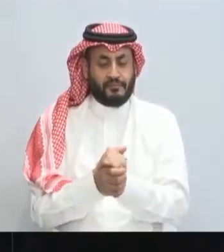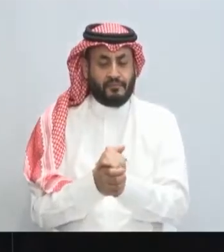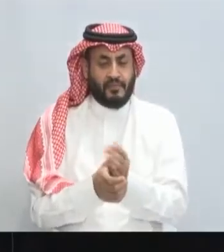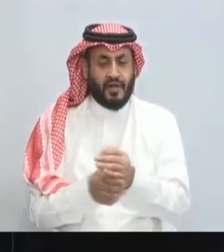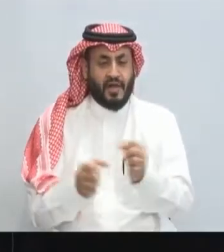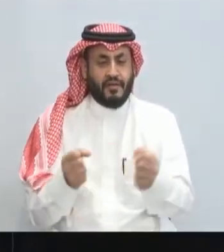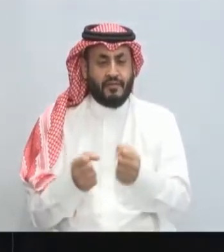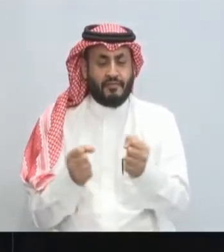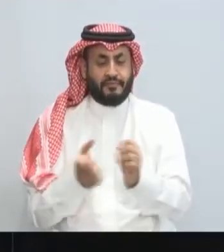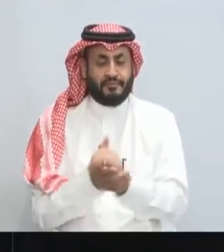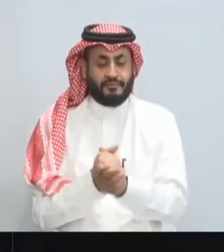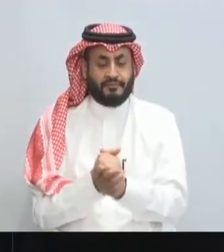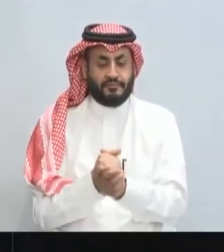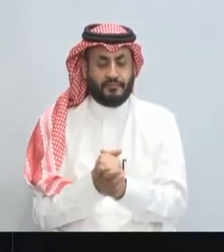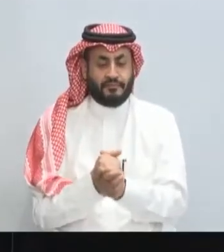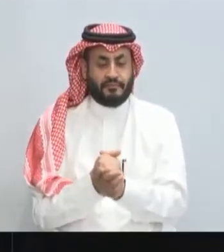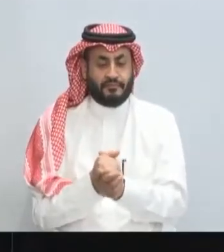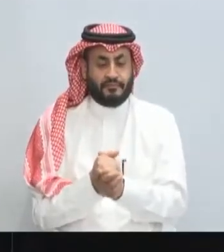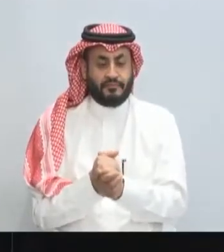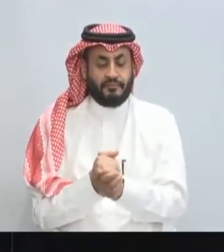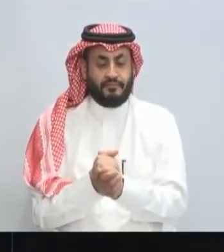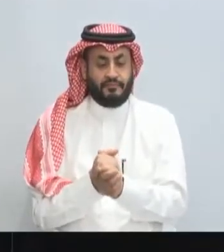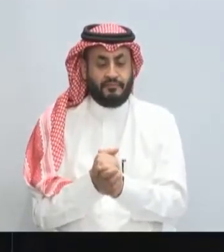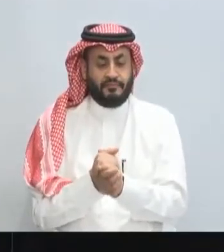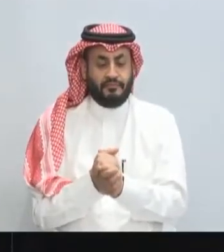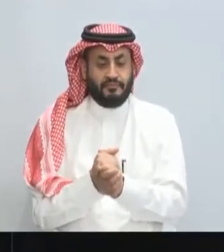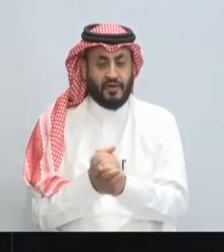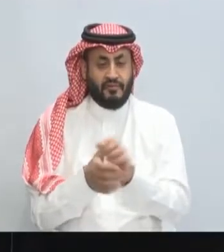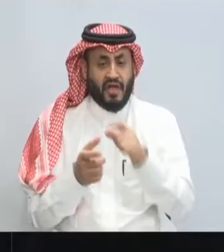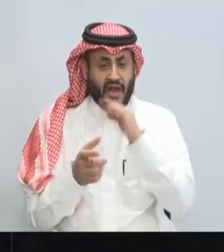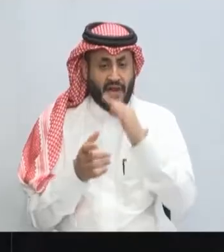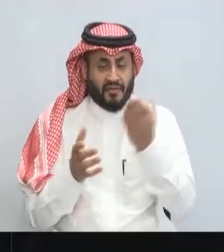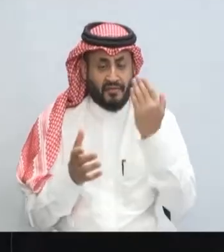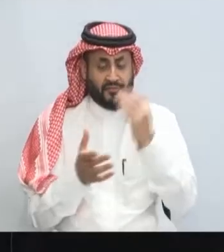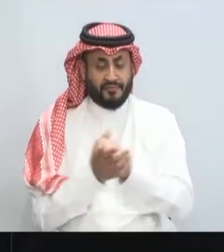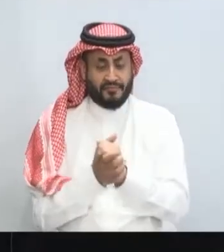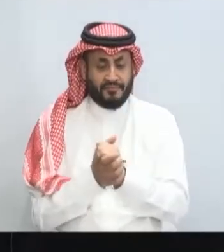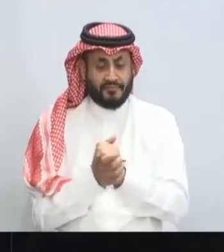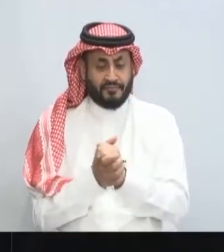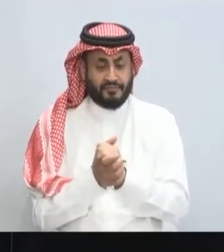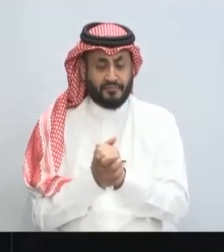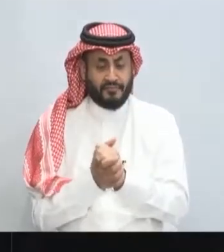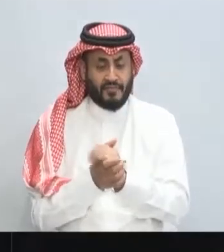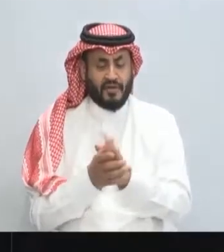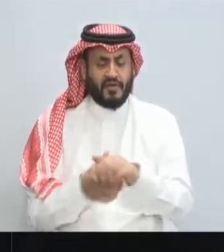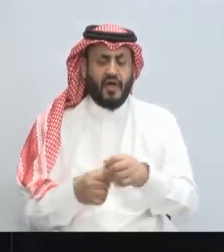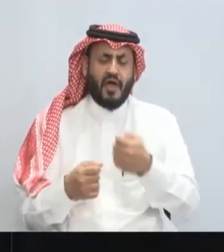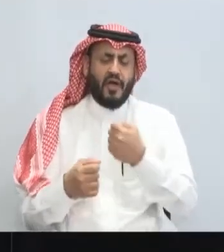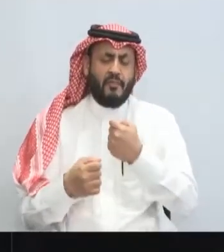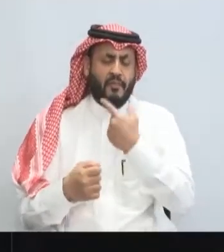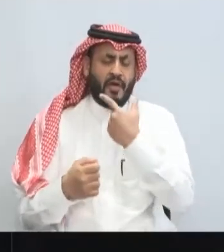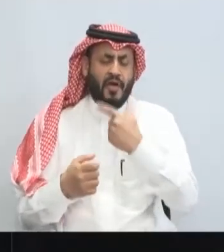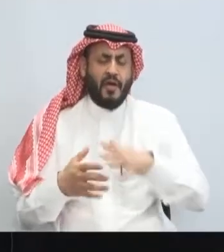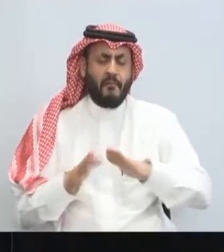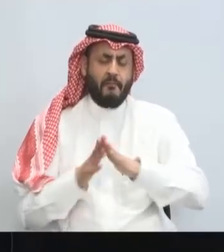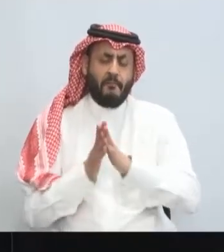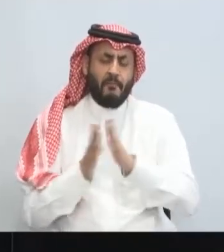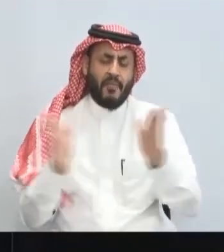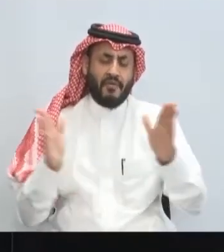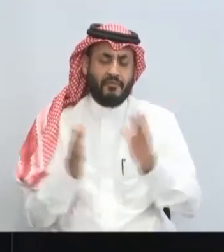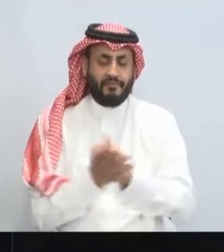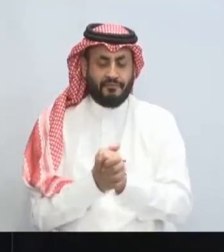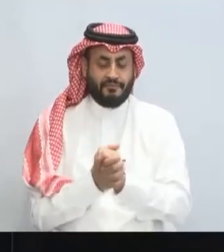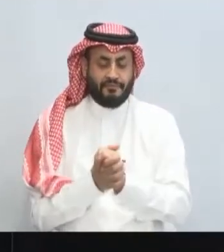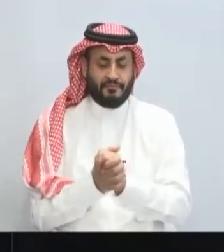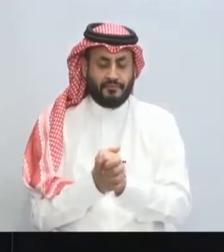playing. And also, we said that they are as happy as can be.